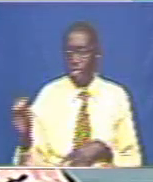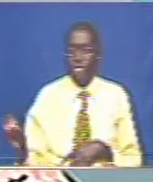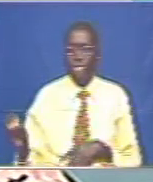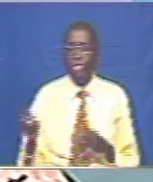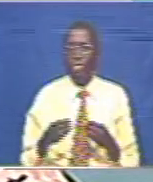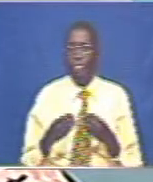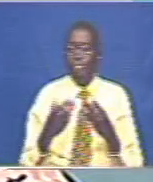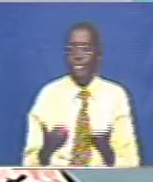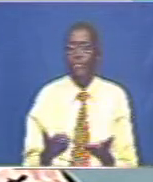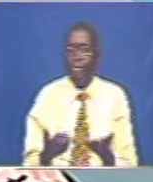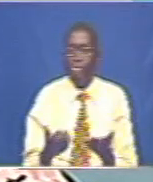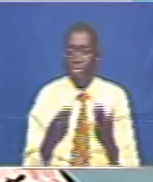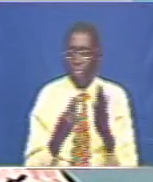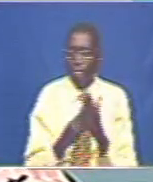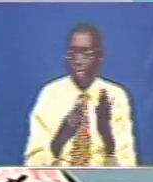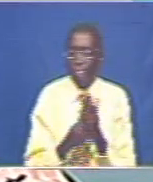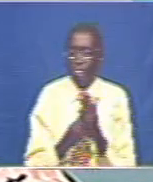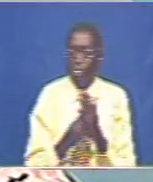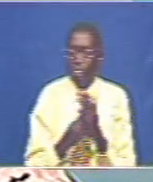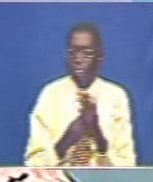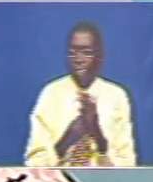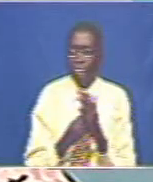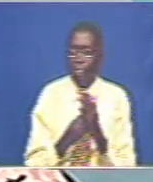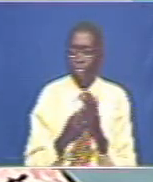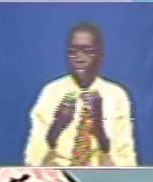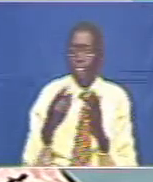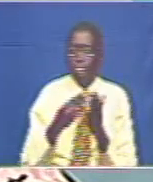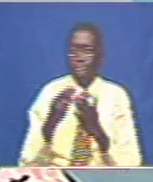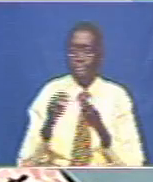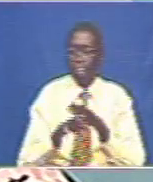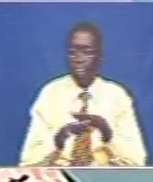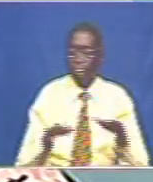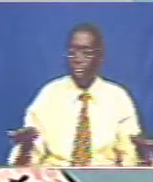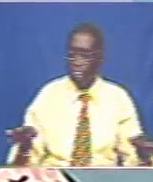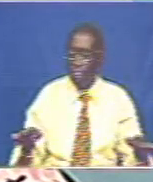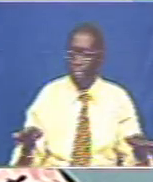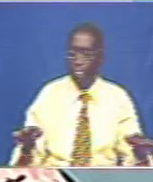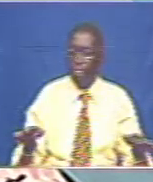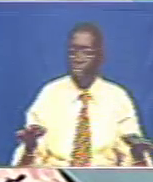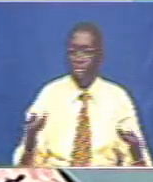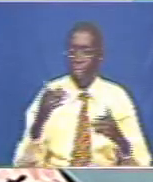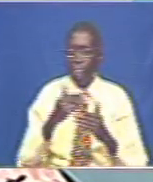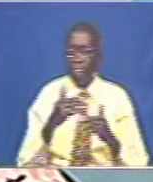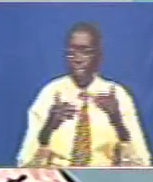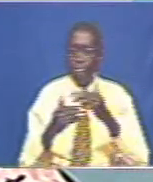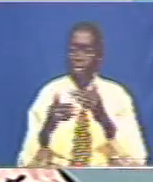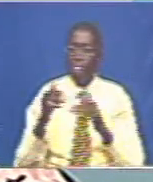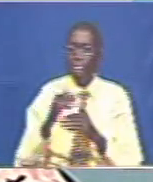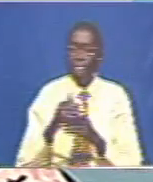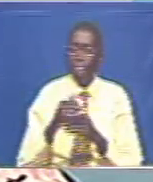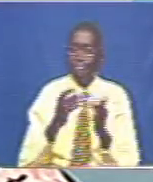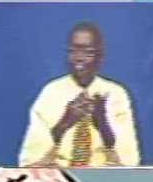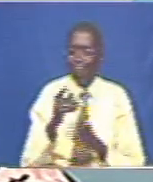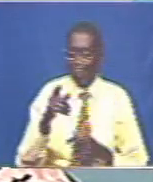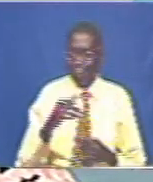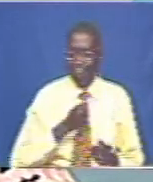offering the financing in terms of buying land, if you want to buy land, if you want to construct, if you want to purchase your own